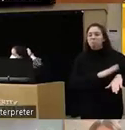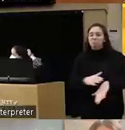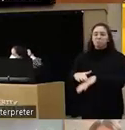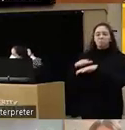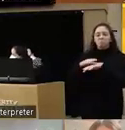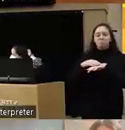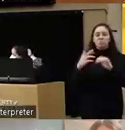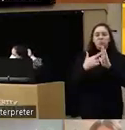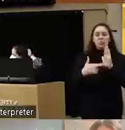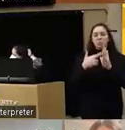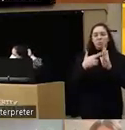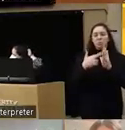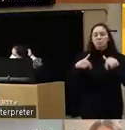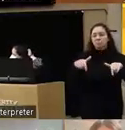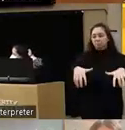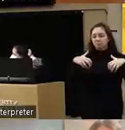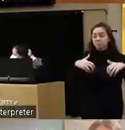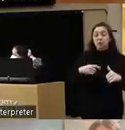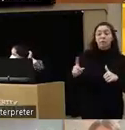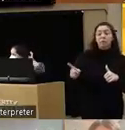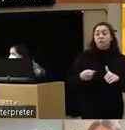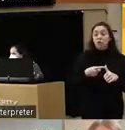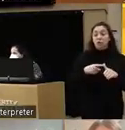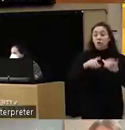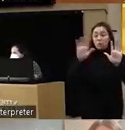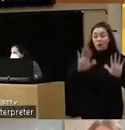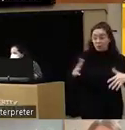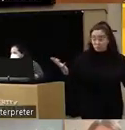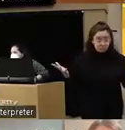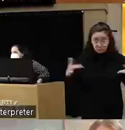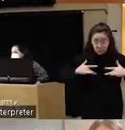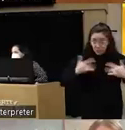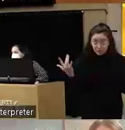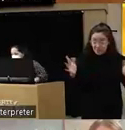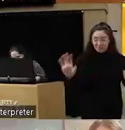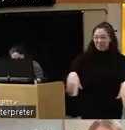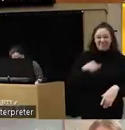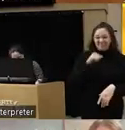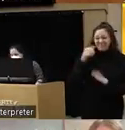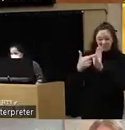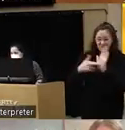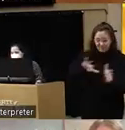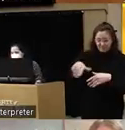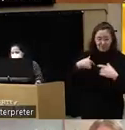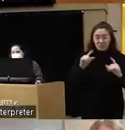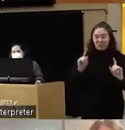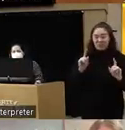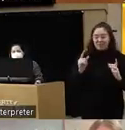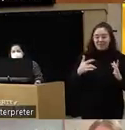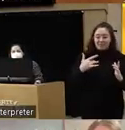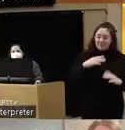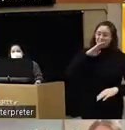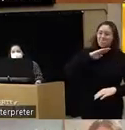items. First of all, what happened to the weather? That's not a housekeeping item. That's just an expression of